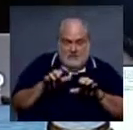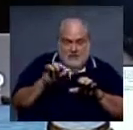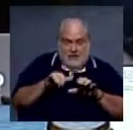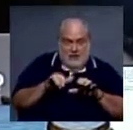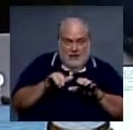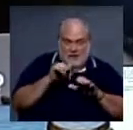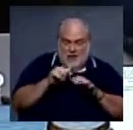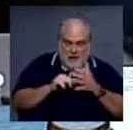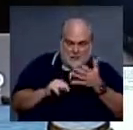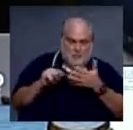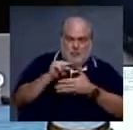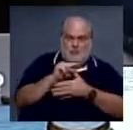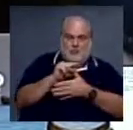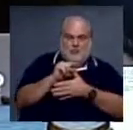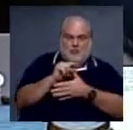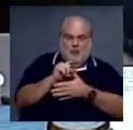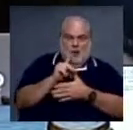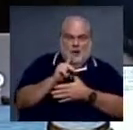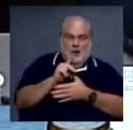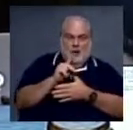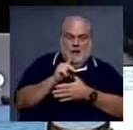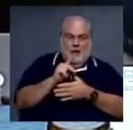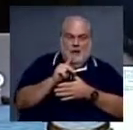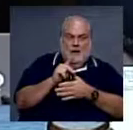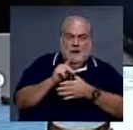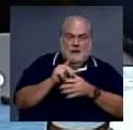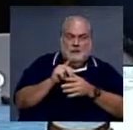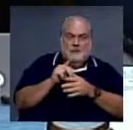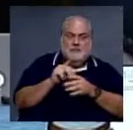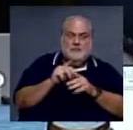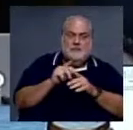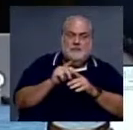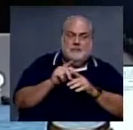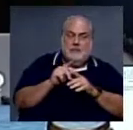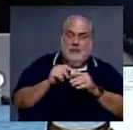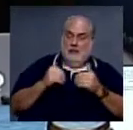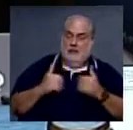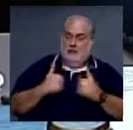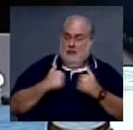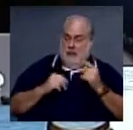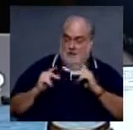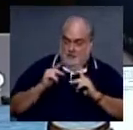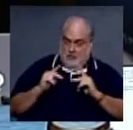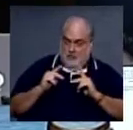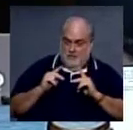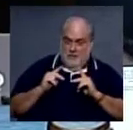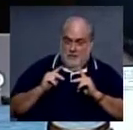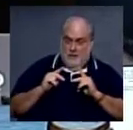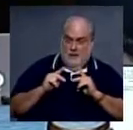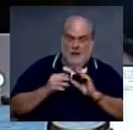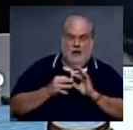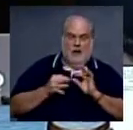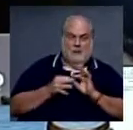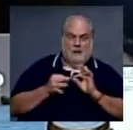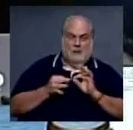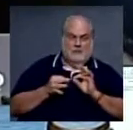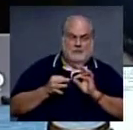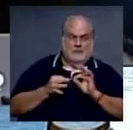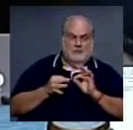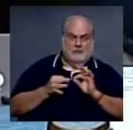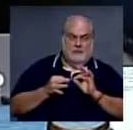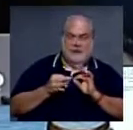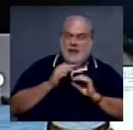the highest priority probably on the street. However, you have young people. I made the comment, you